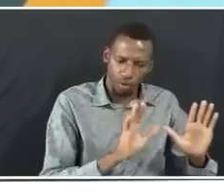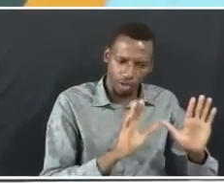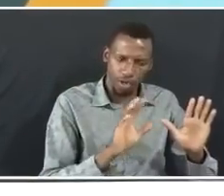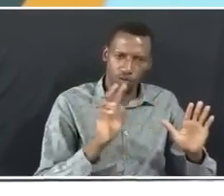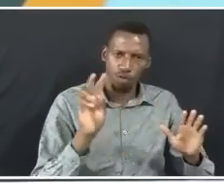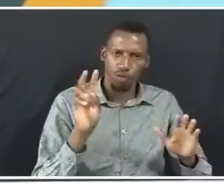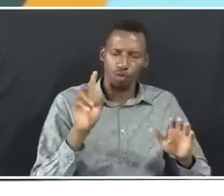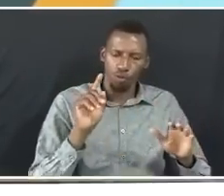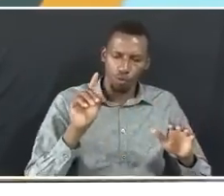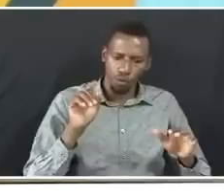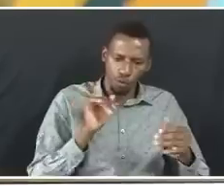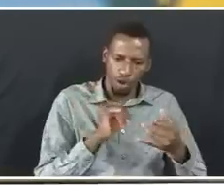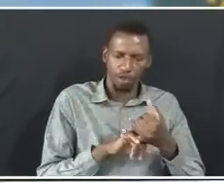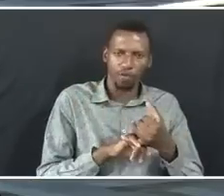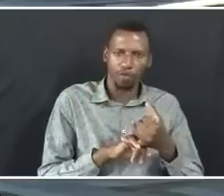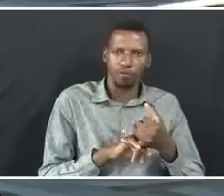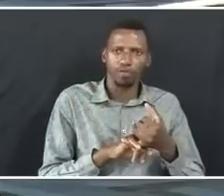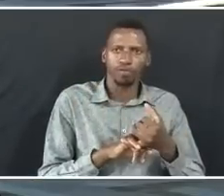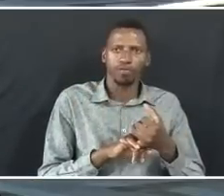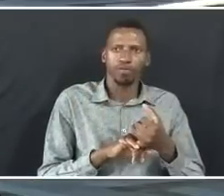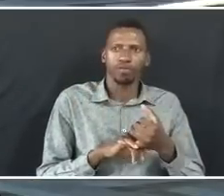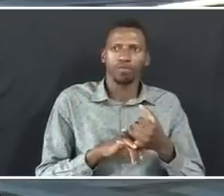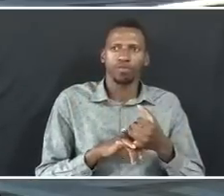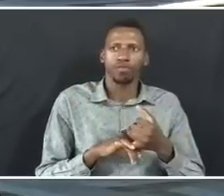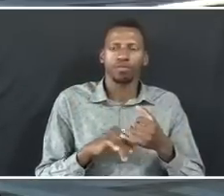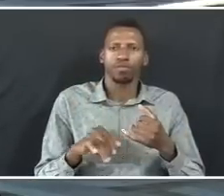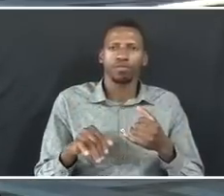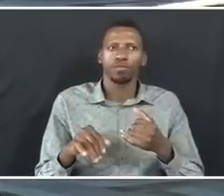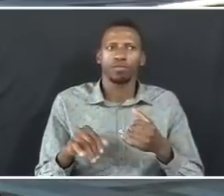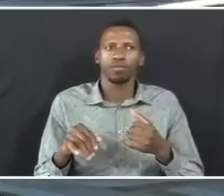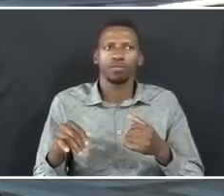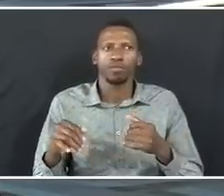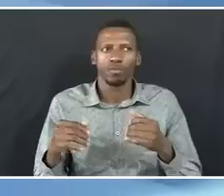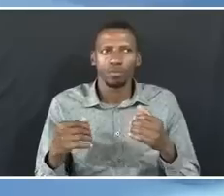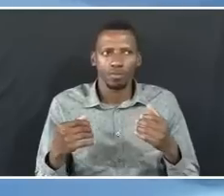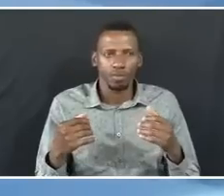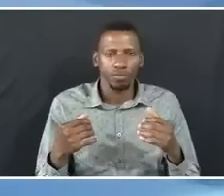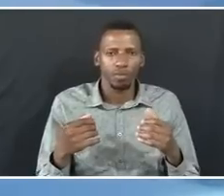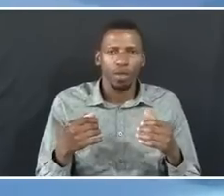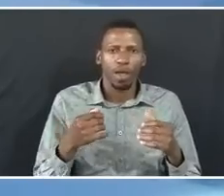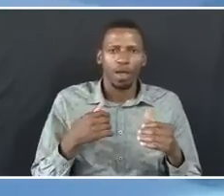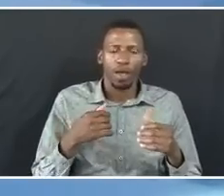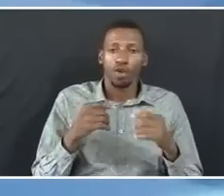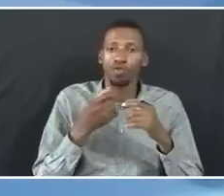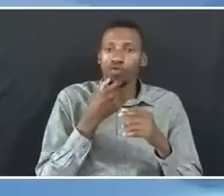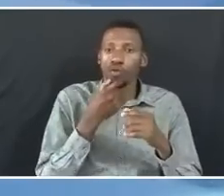And there's in the law, we have a saying that says Mikai Kiloki.